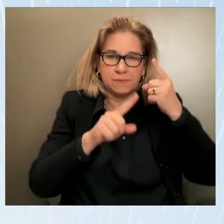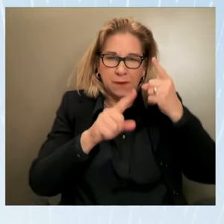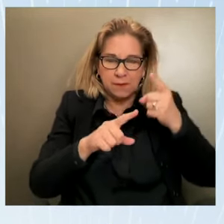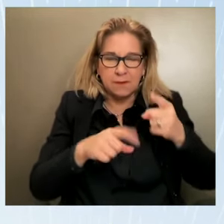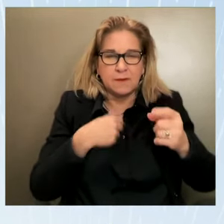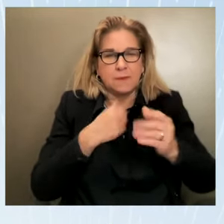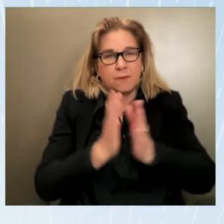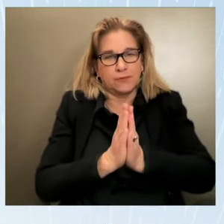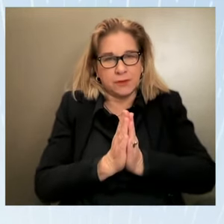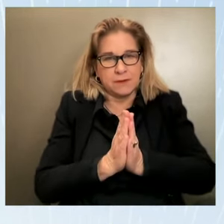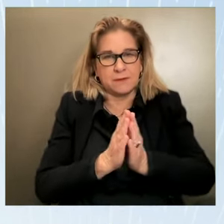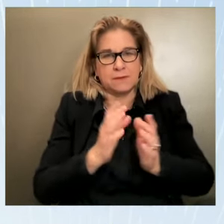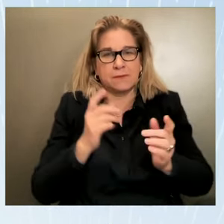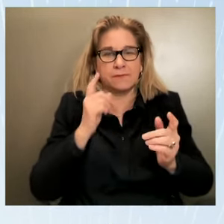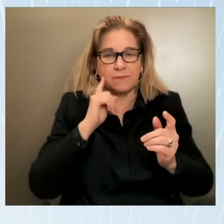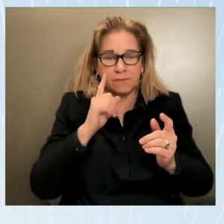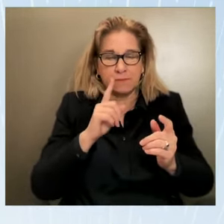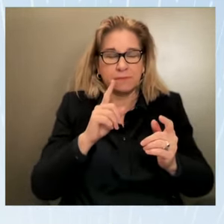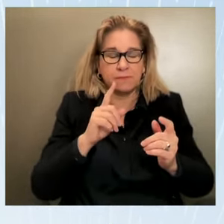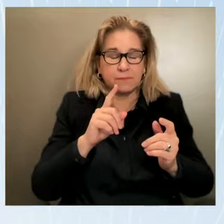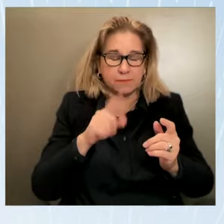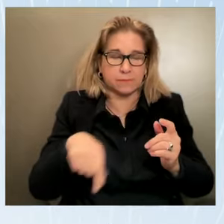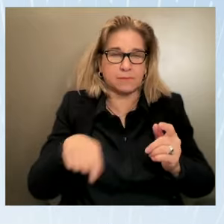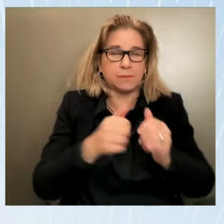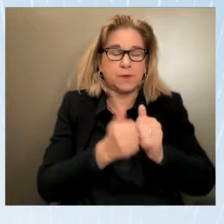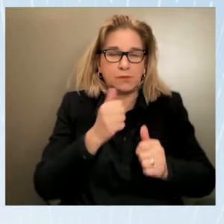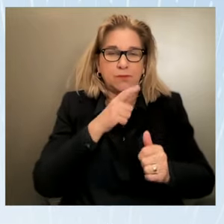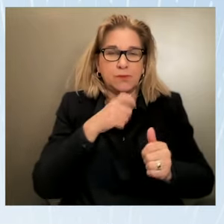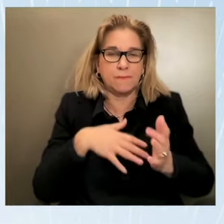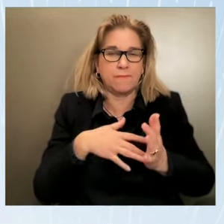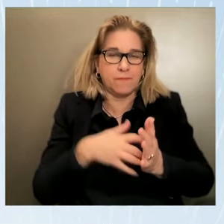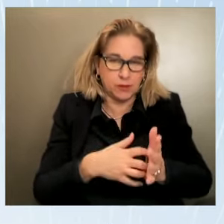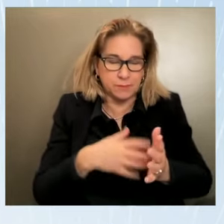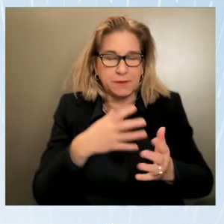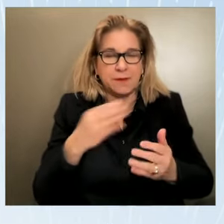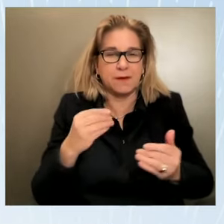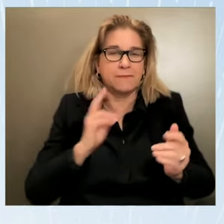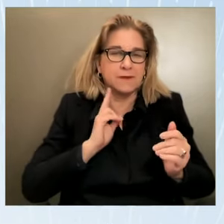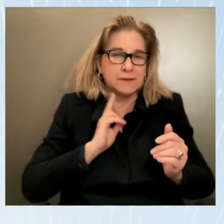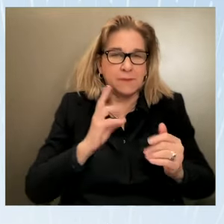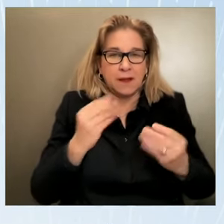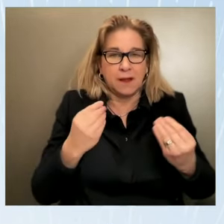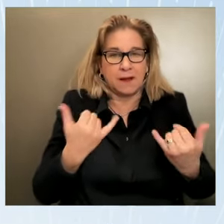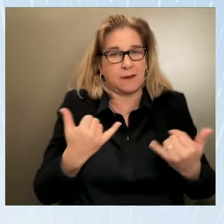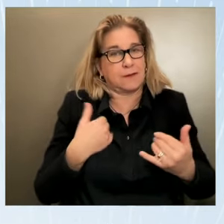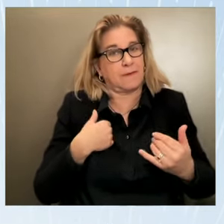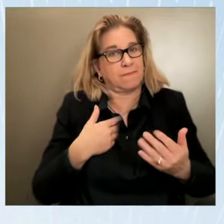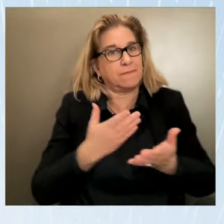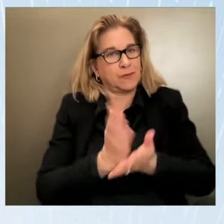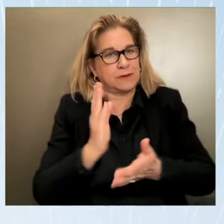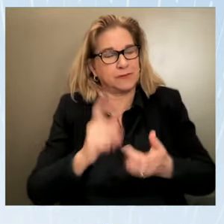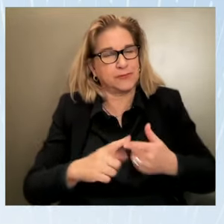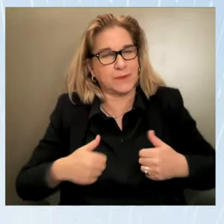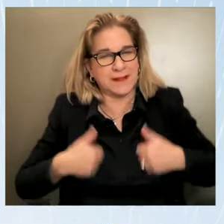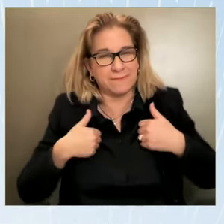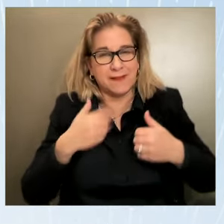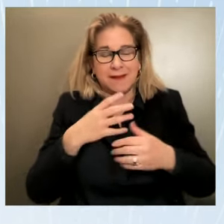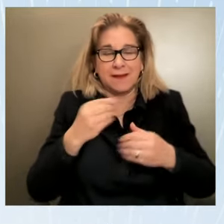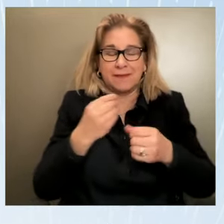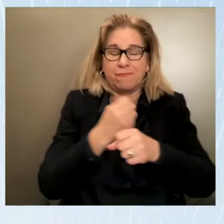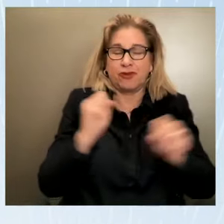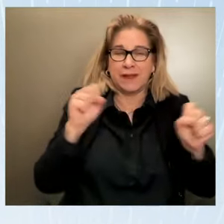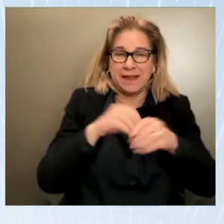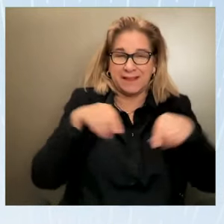So thank you, Mr. Secretary. Chris, thank you very, very much. I just, on behalf of the State Department, just want to, in particular, thank you for the